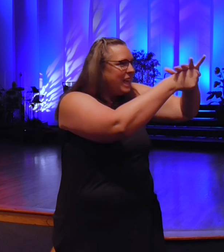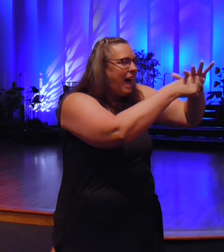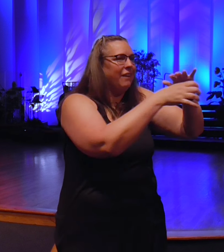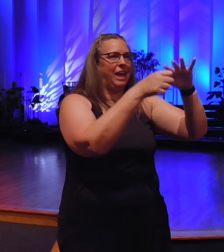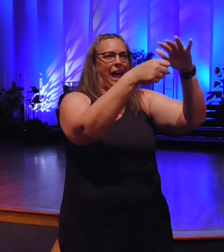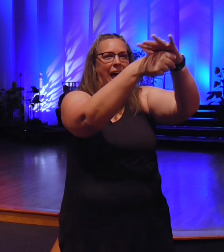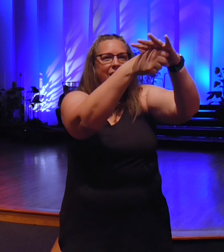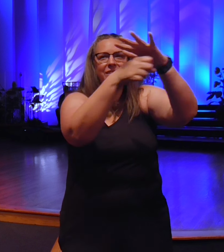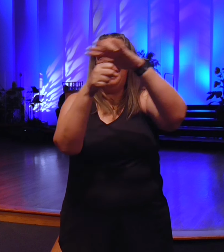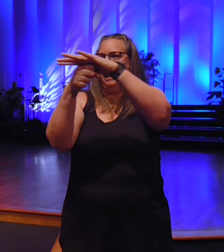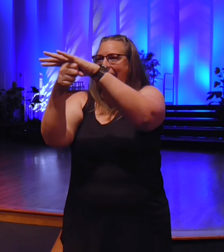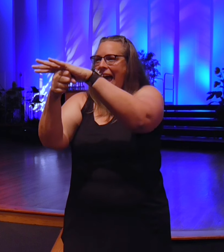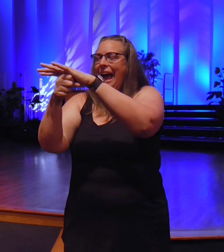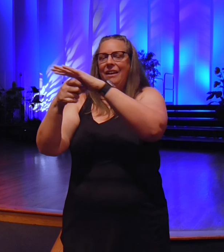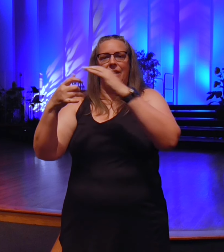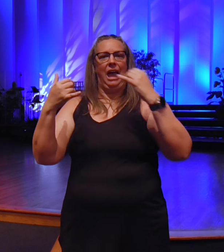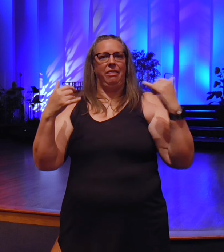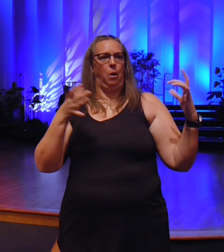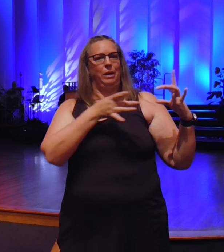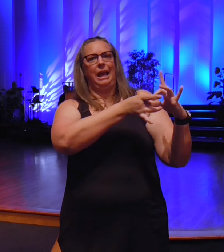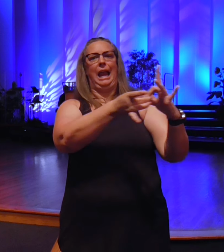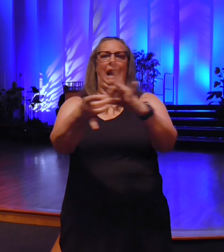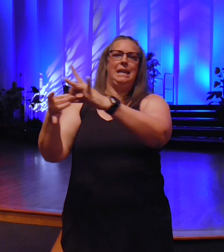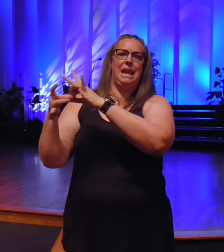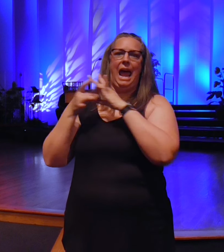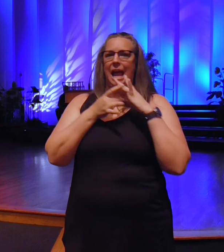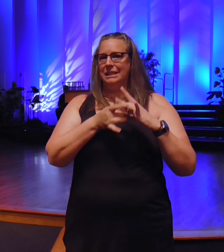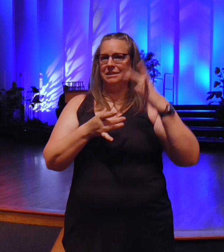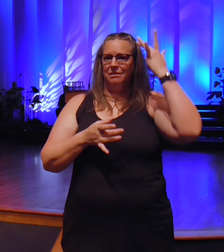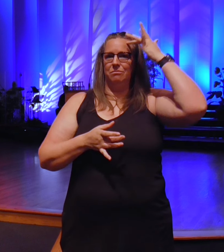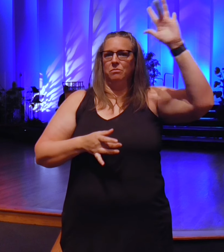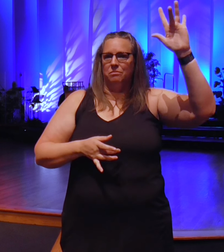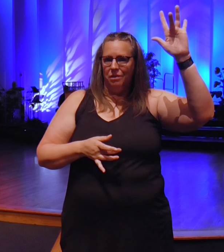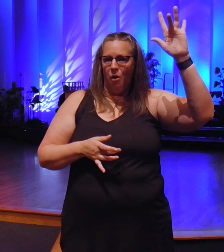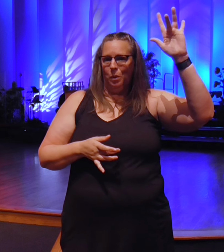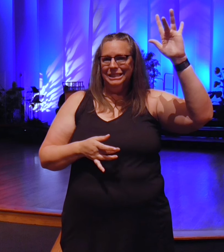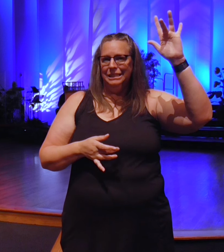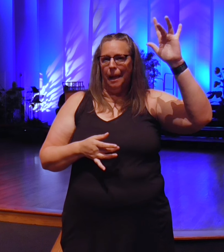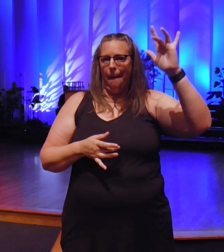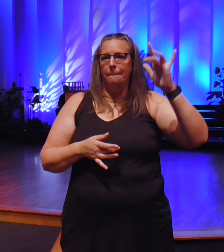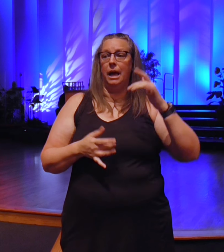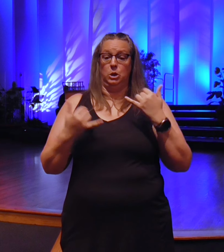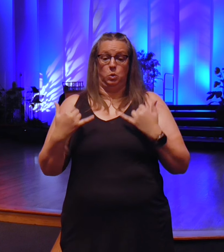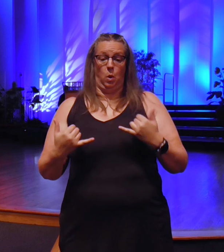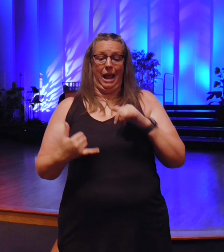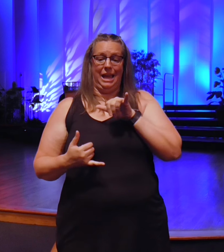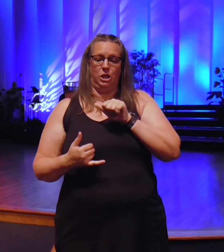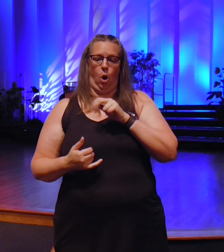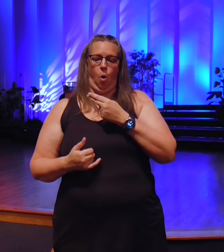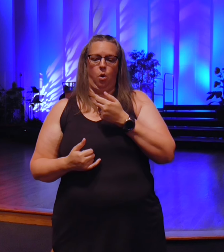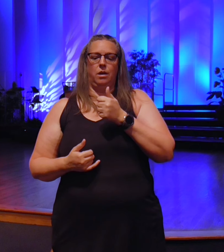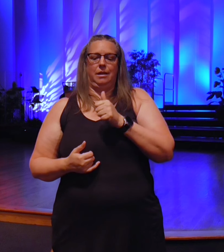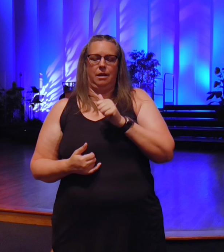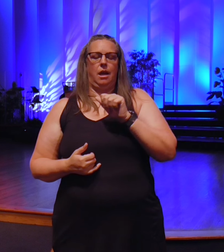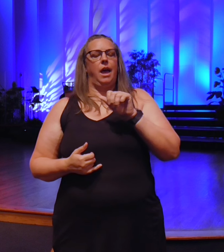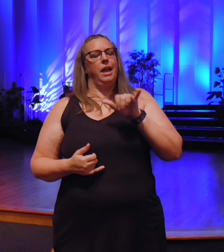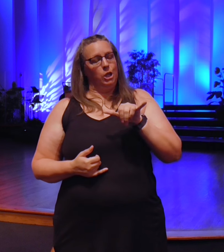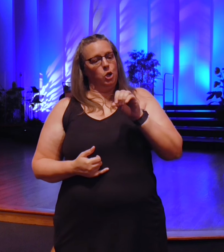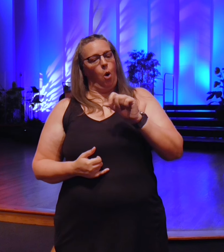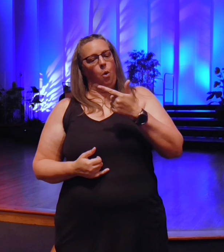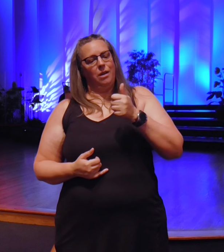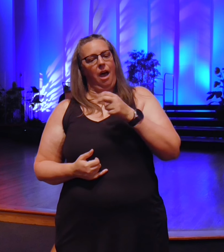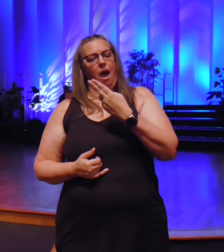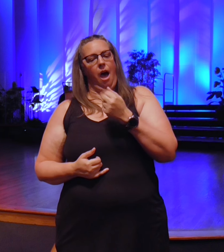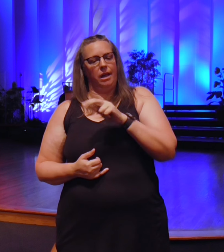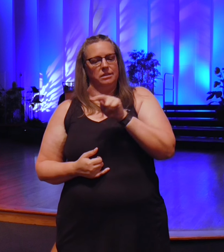get from the wisdom here. Today was a day where we had Paramahansa Yogananda. How cool is that? Next week, we'll come back, and there'll be some wisdom from another